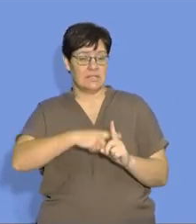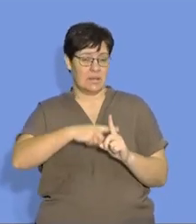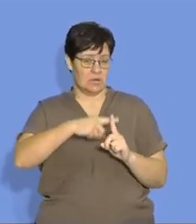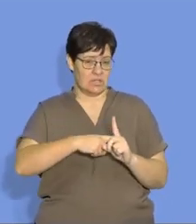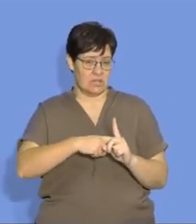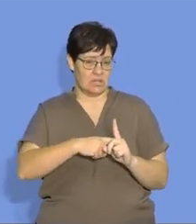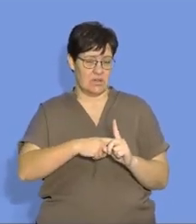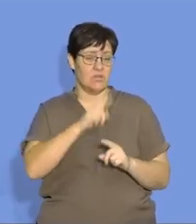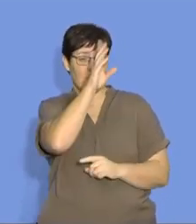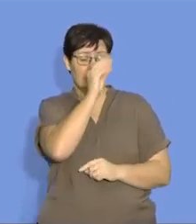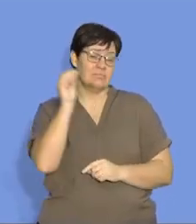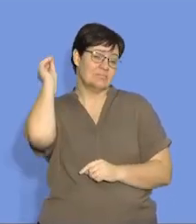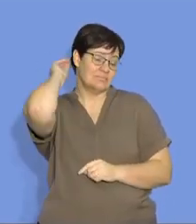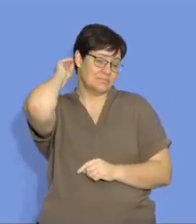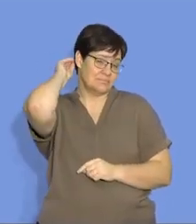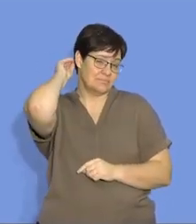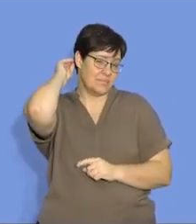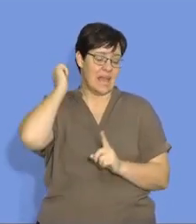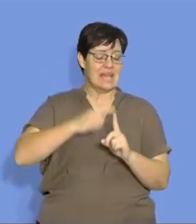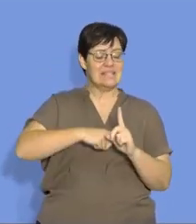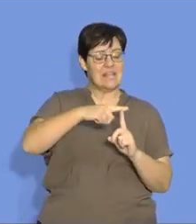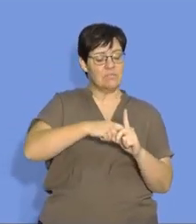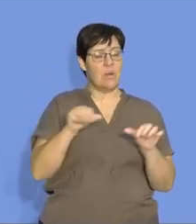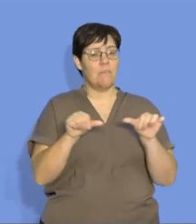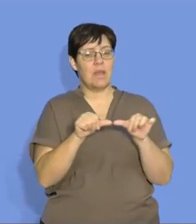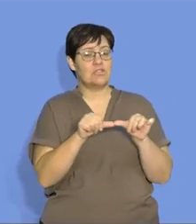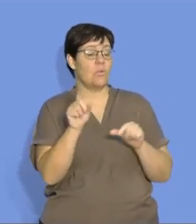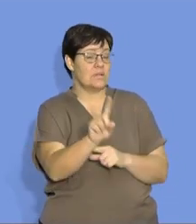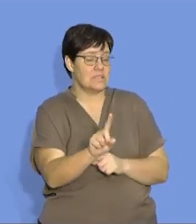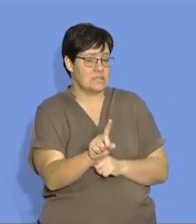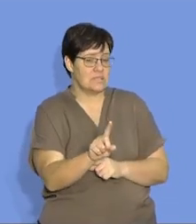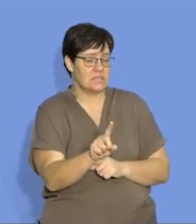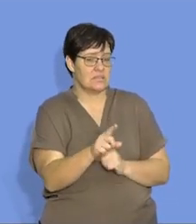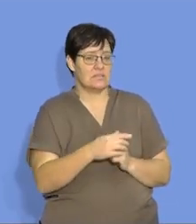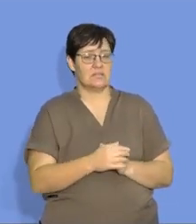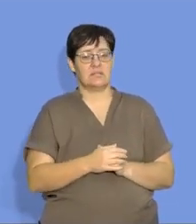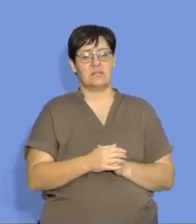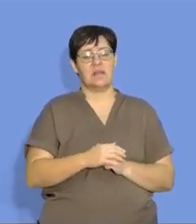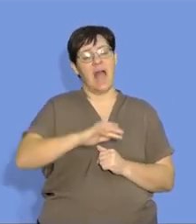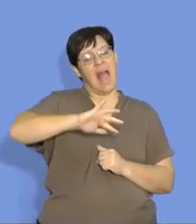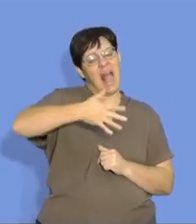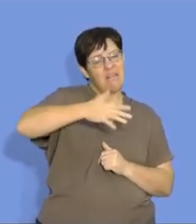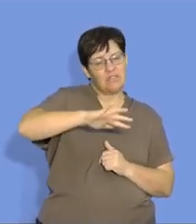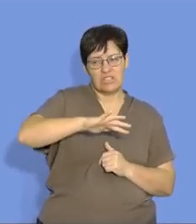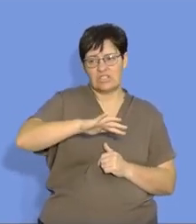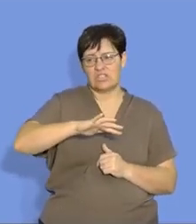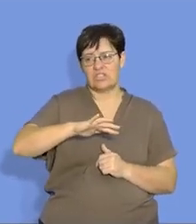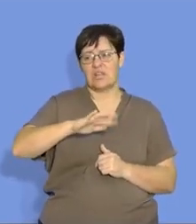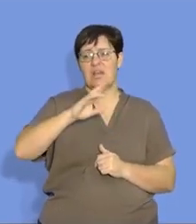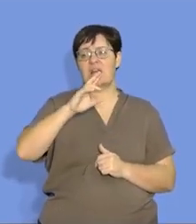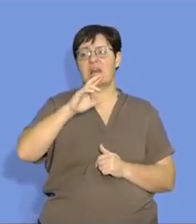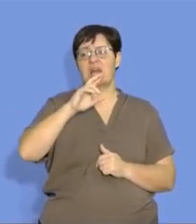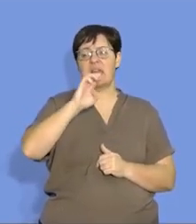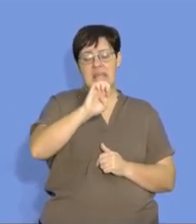at temperature, I want you to remember that temperature is a measure of the average kinetic